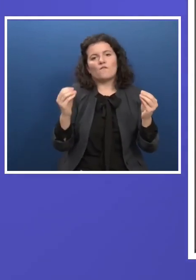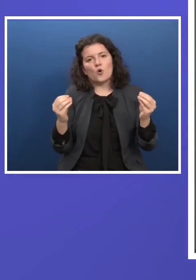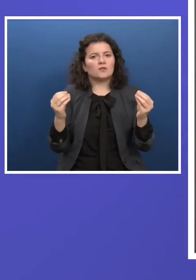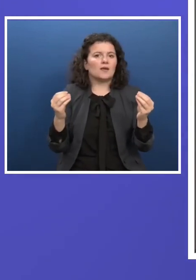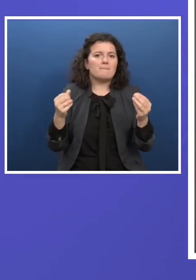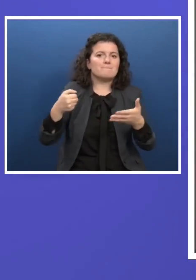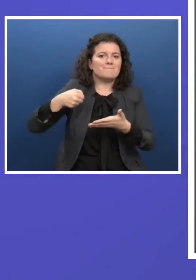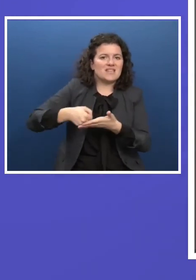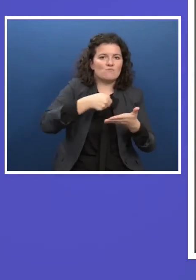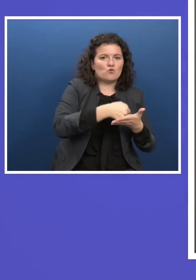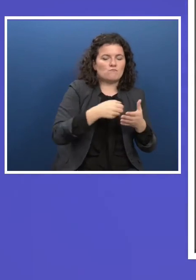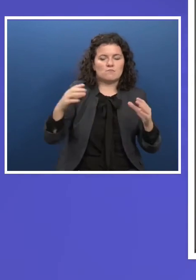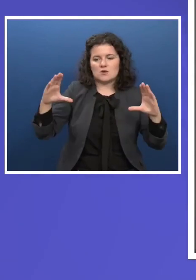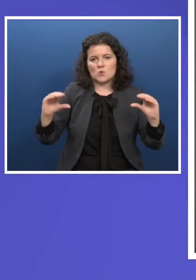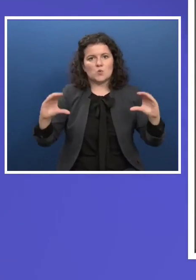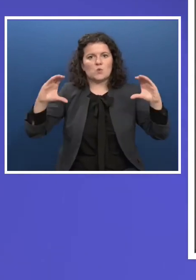what happens in